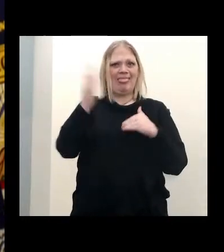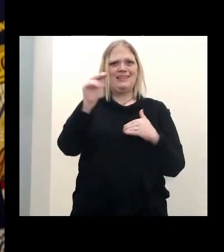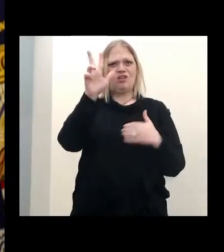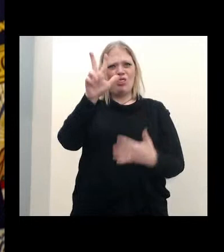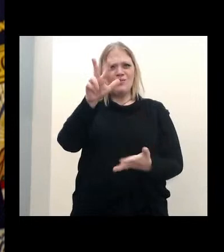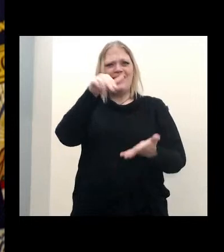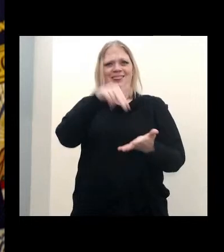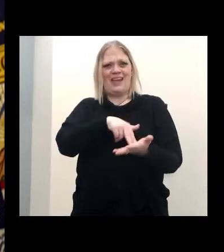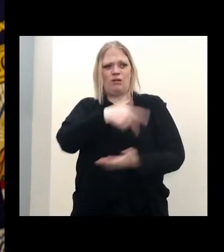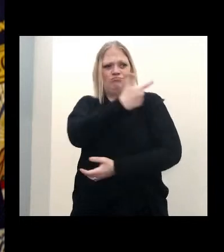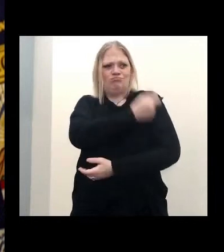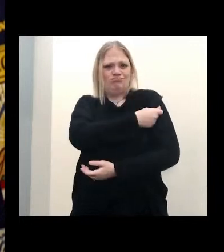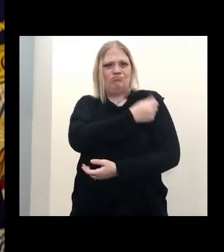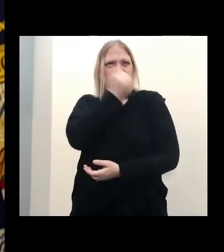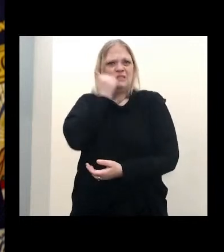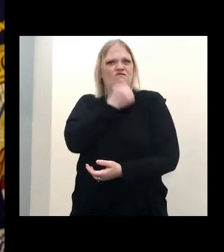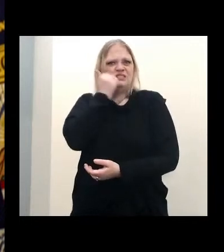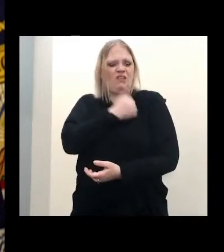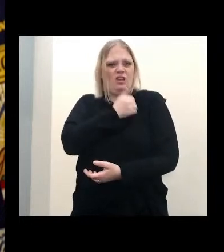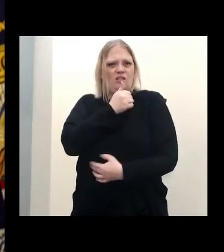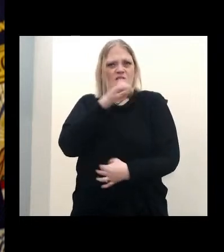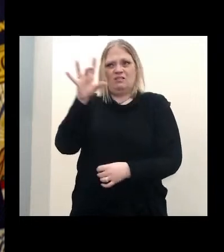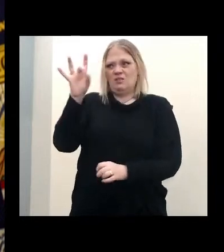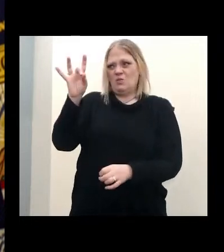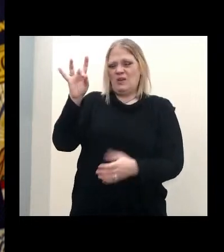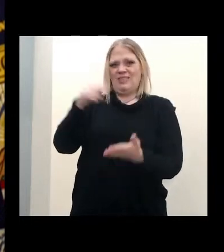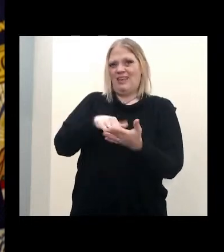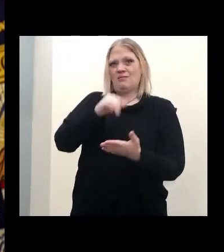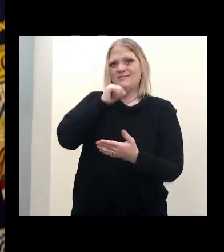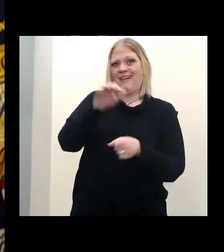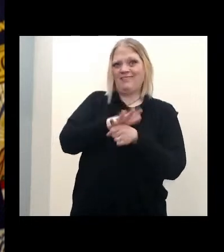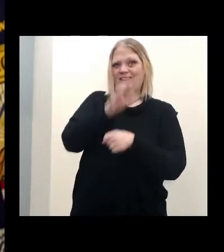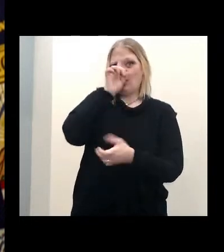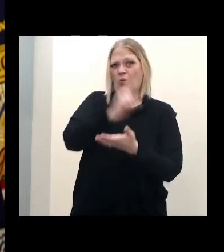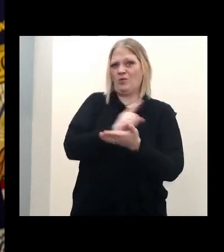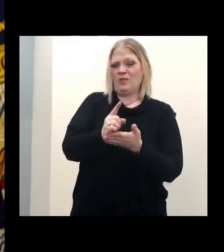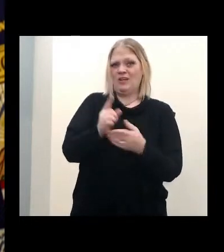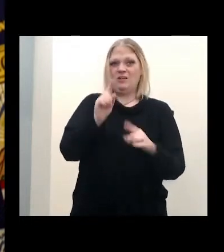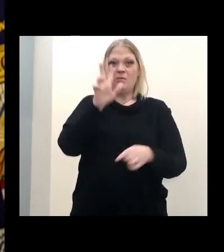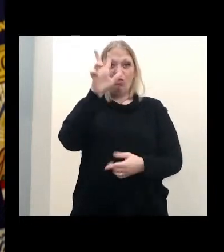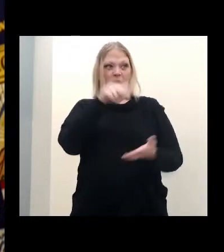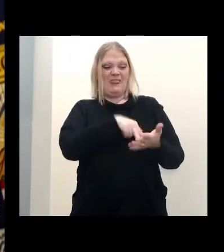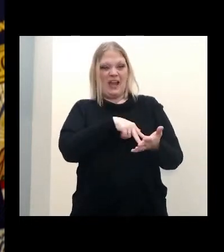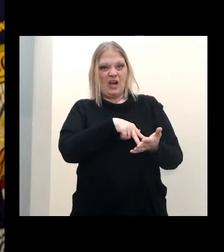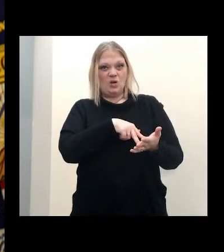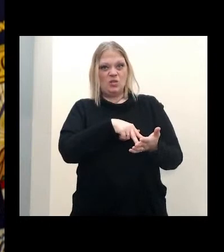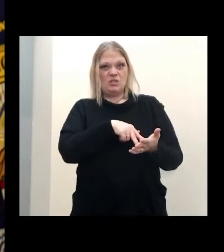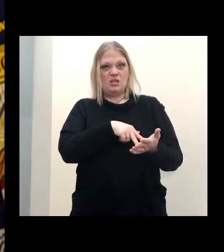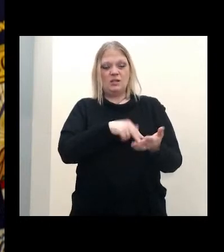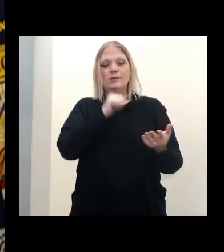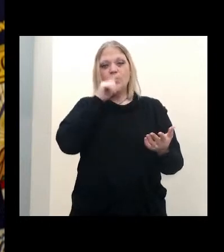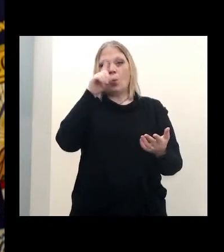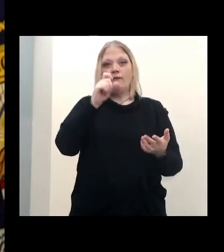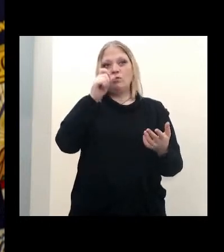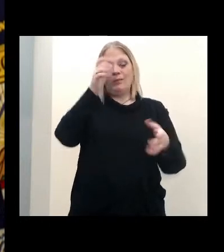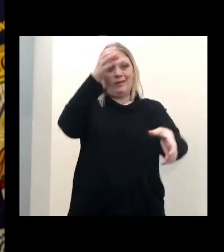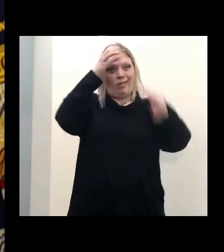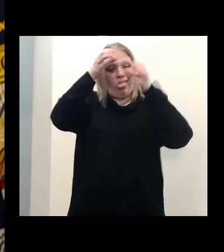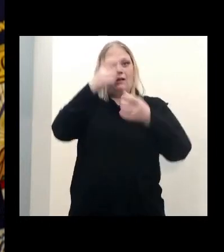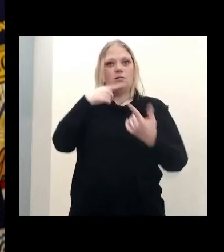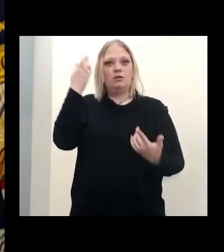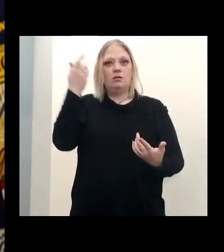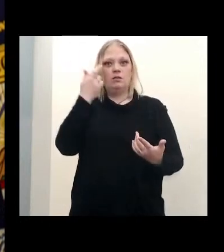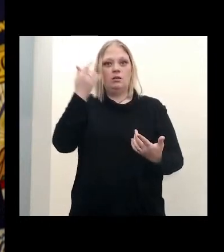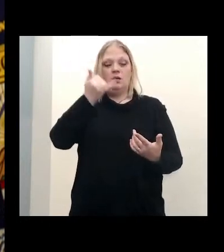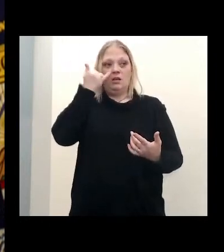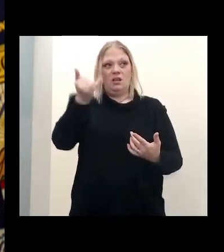a day. So 8,000 doses is not going to cut it for a week, but 3,000 doses, doesn't take a genius to realize, if you're doing